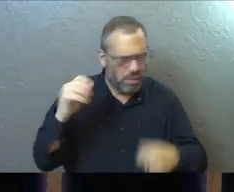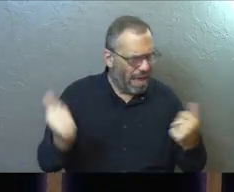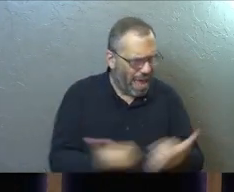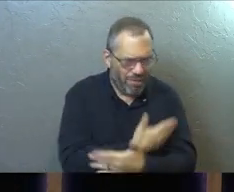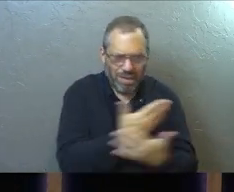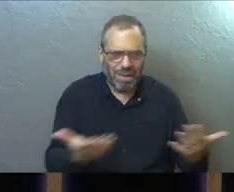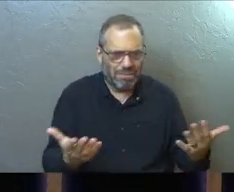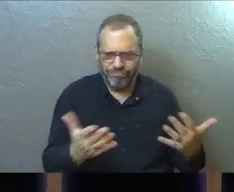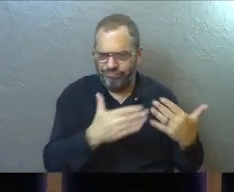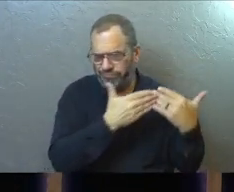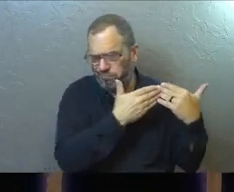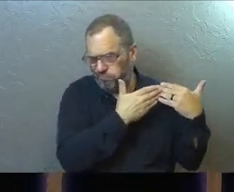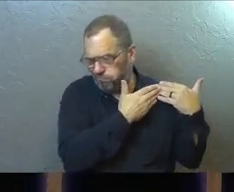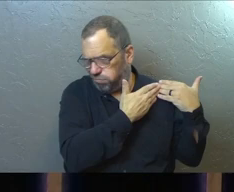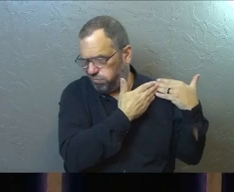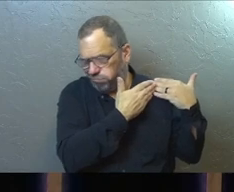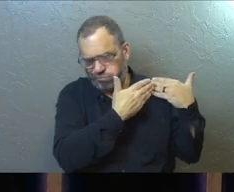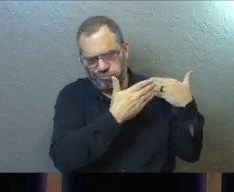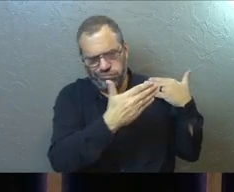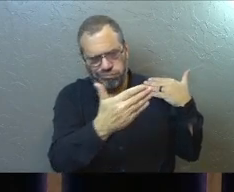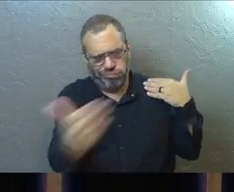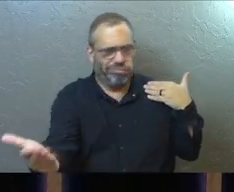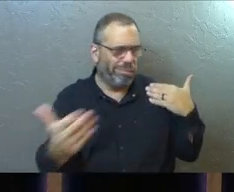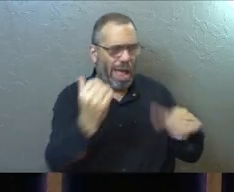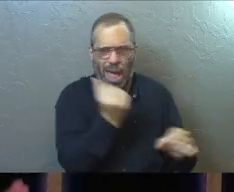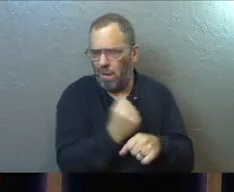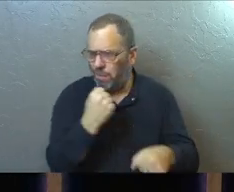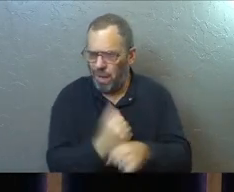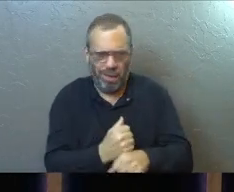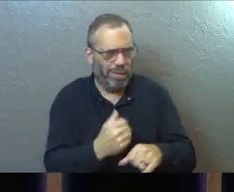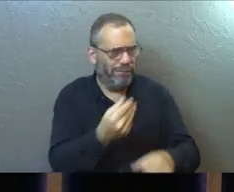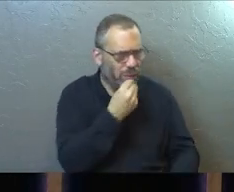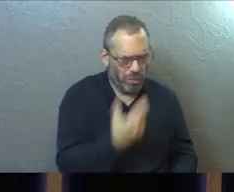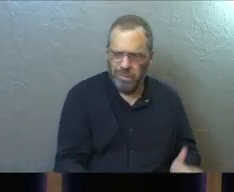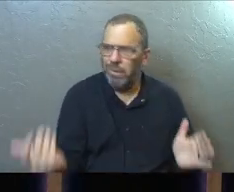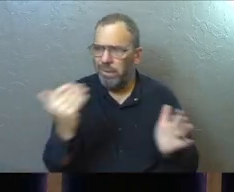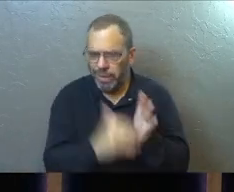was never ending. And just, I'm going to get up and make the donuts again.